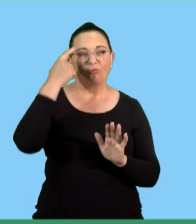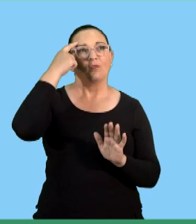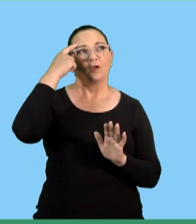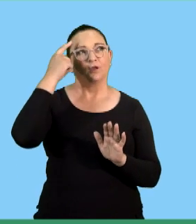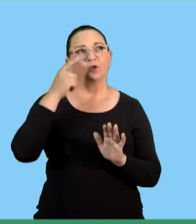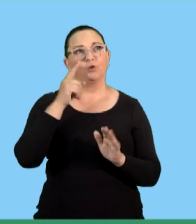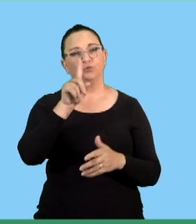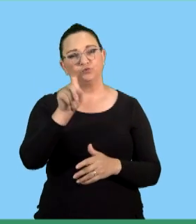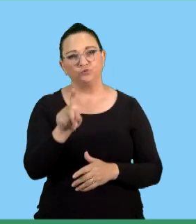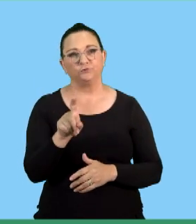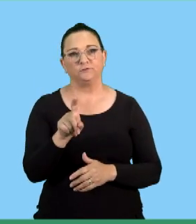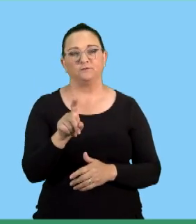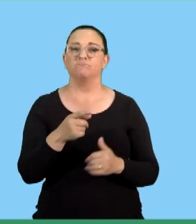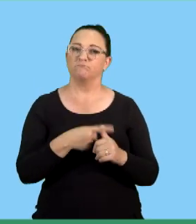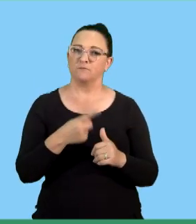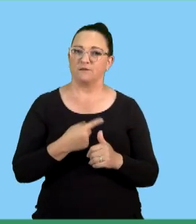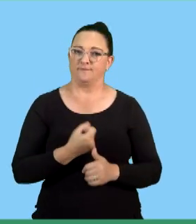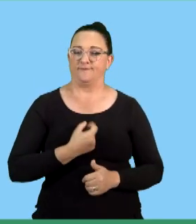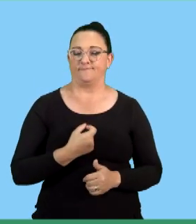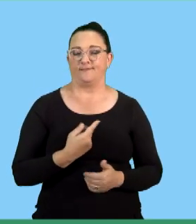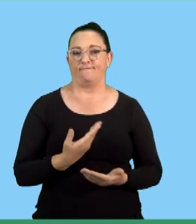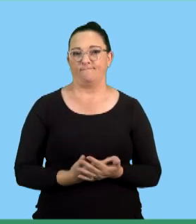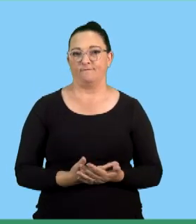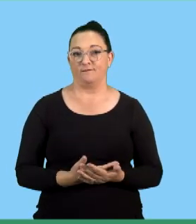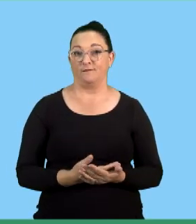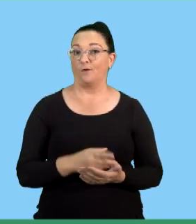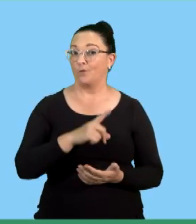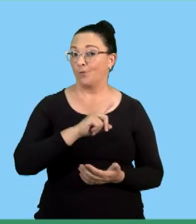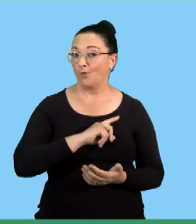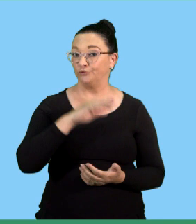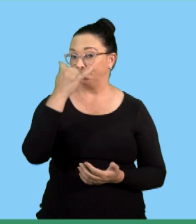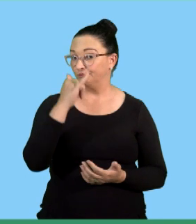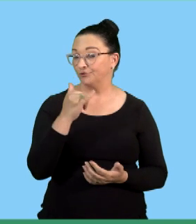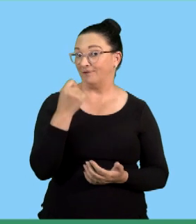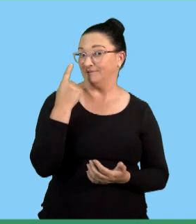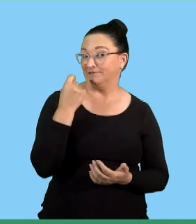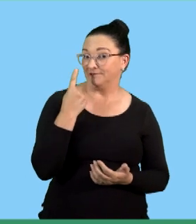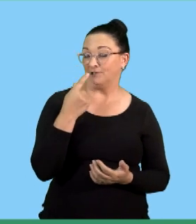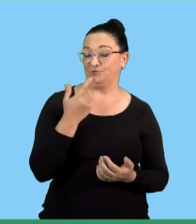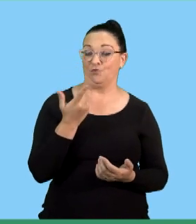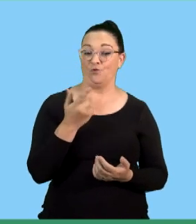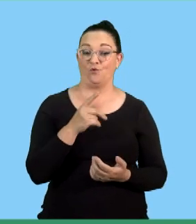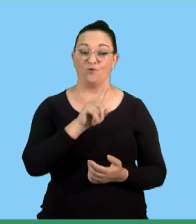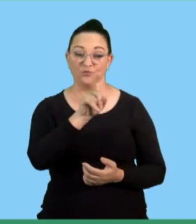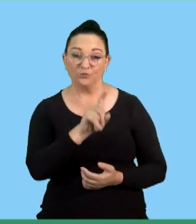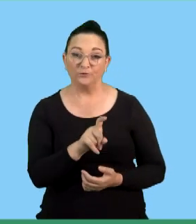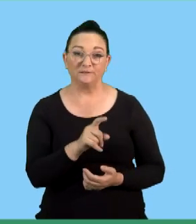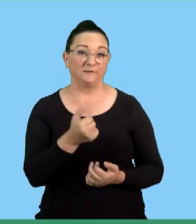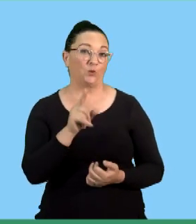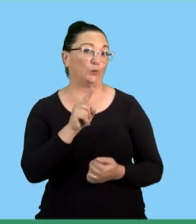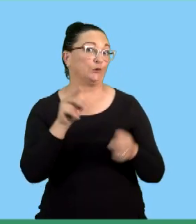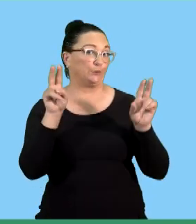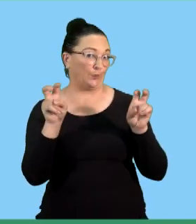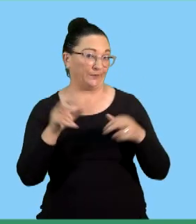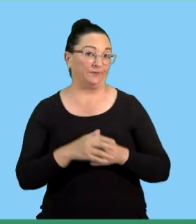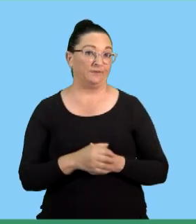ask yourself and answer it so that you can tell whether you understand the question or the topic that